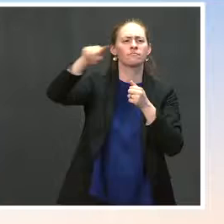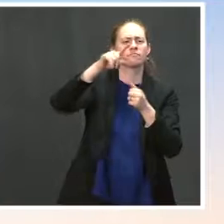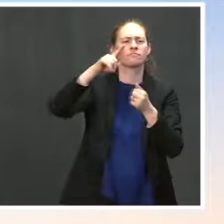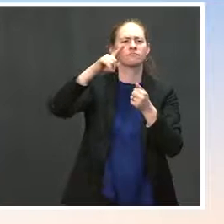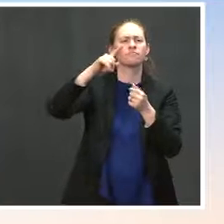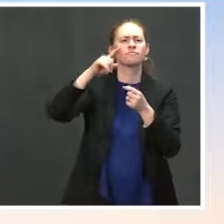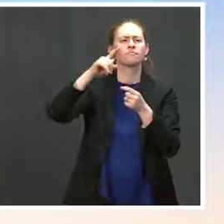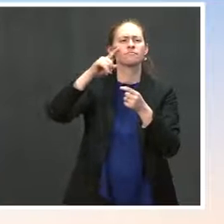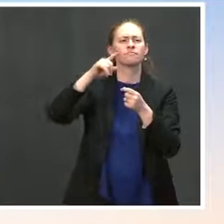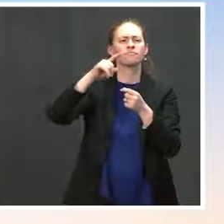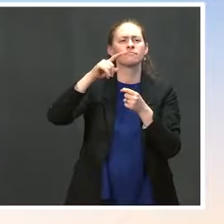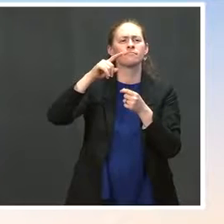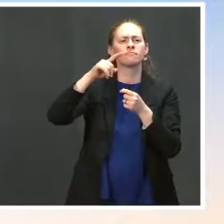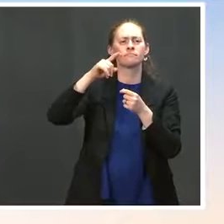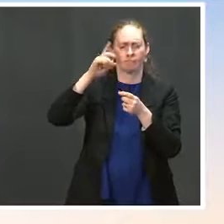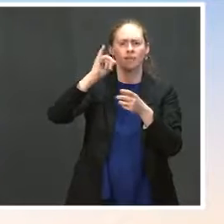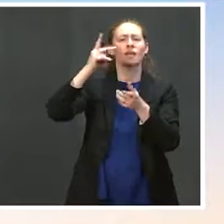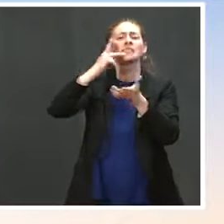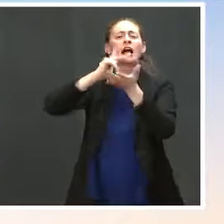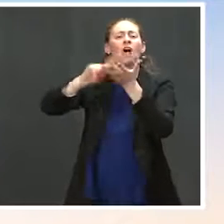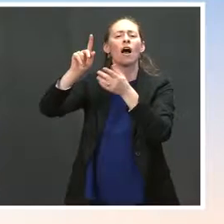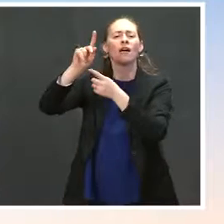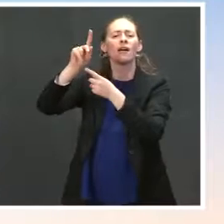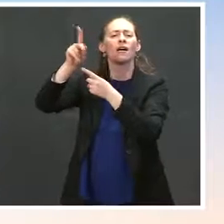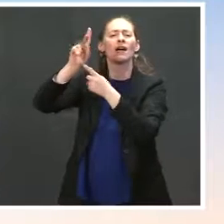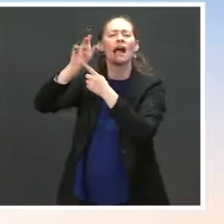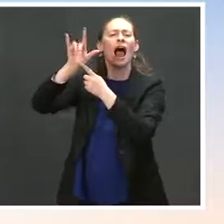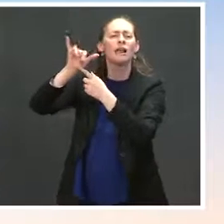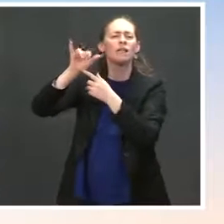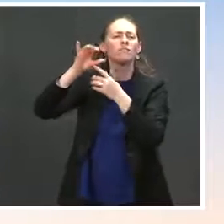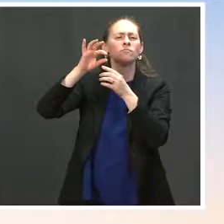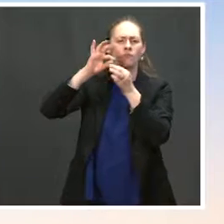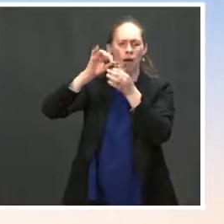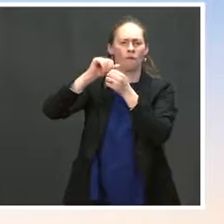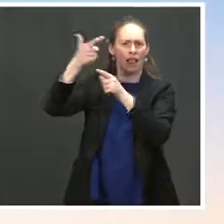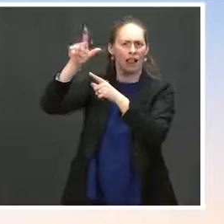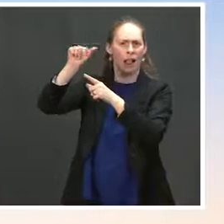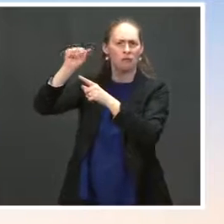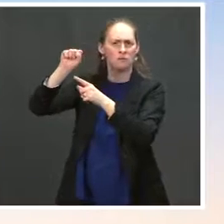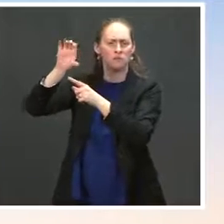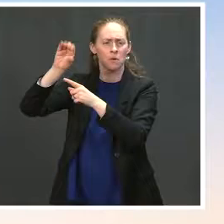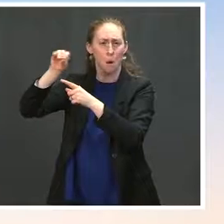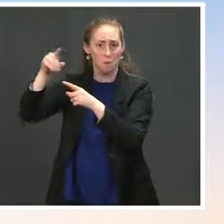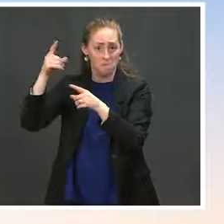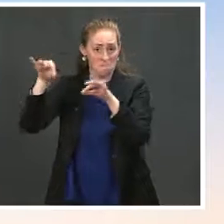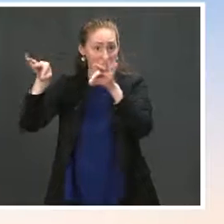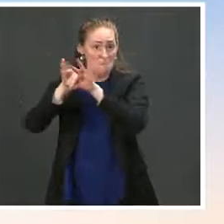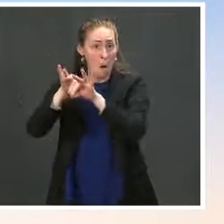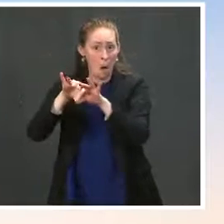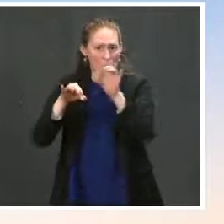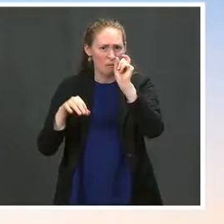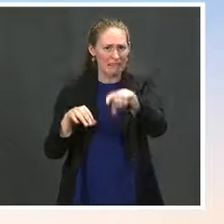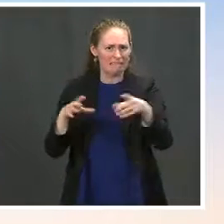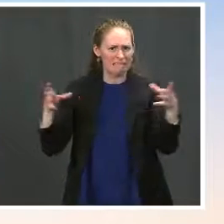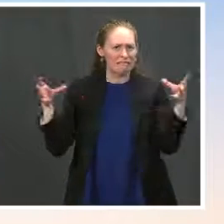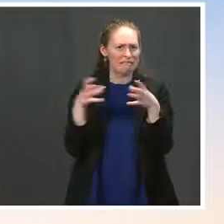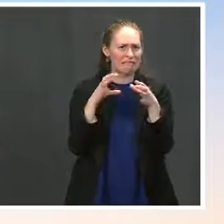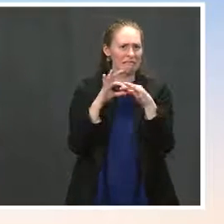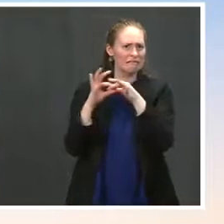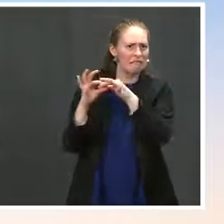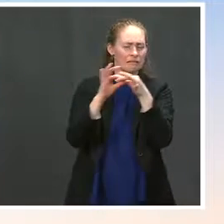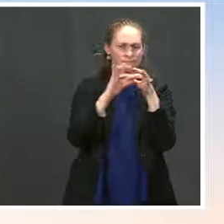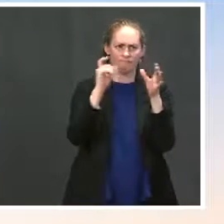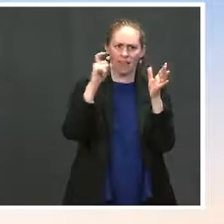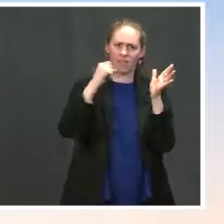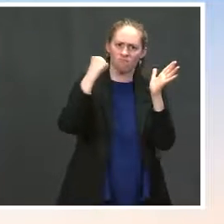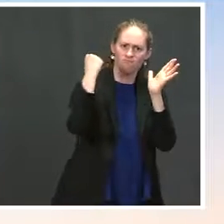you talked about how important Glasgow will be in November when all the countries come together to meet to ratify their NDCs.